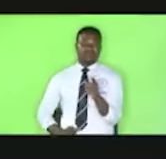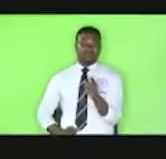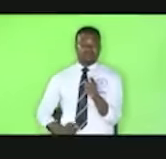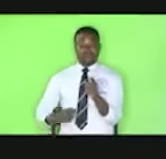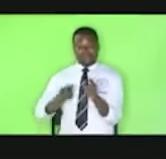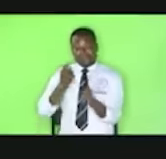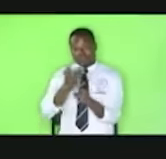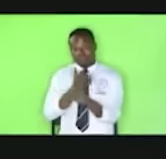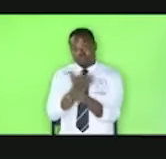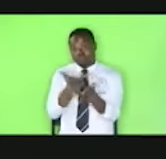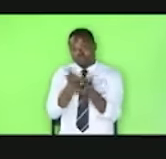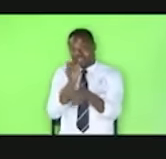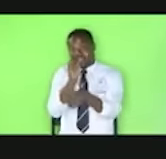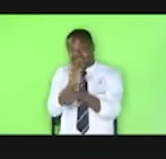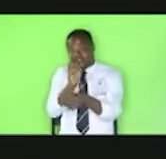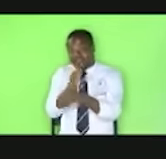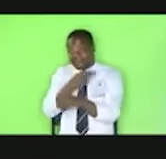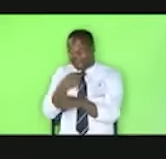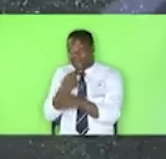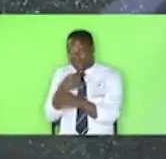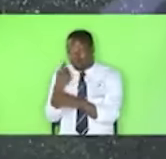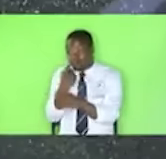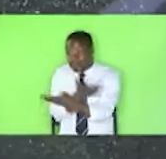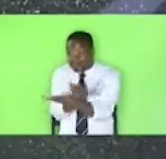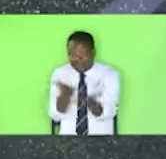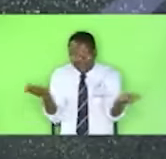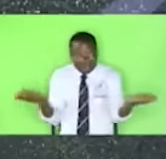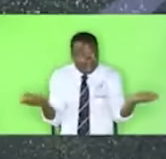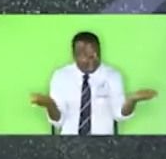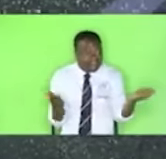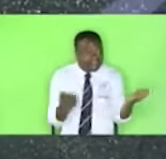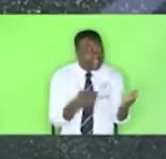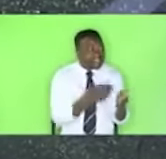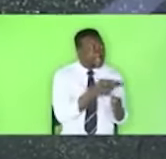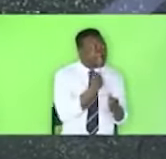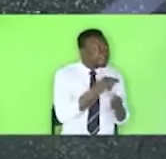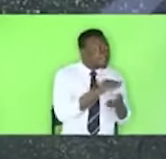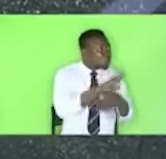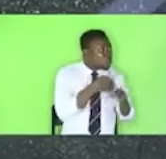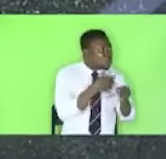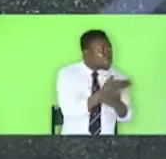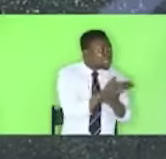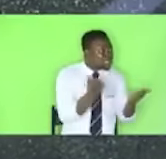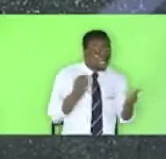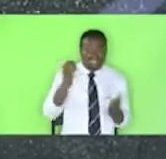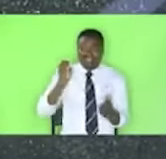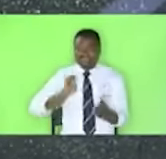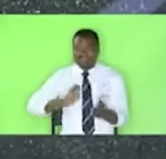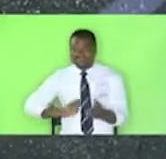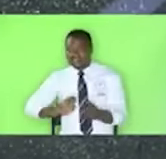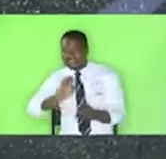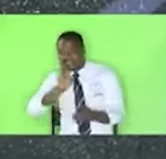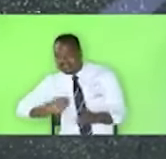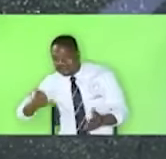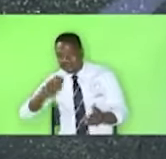to advise pastors here and the ministers of the gospel. The focus of service is not on